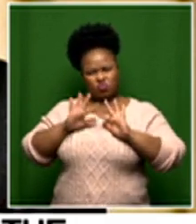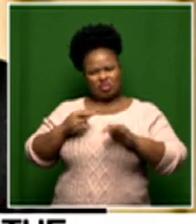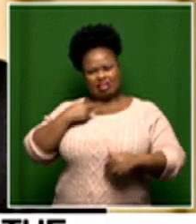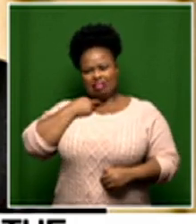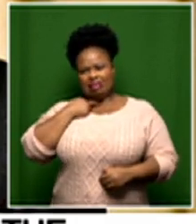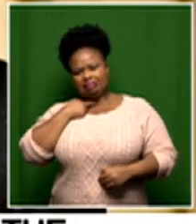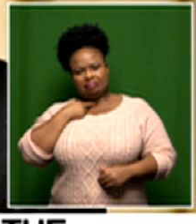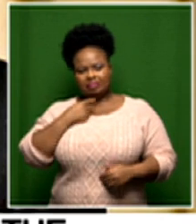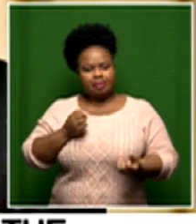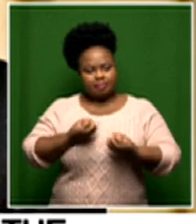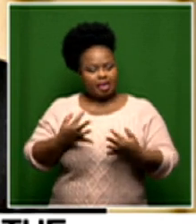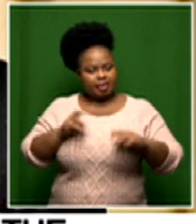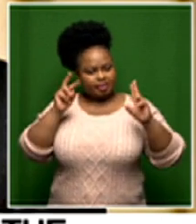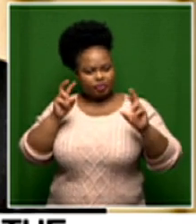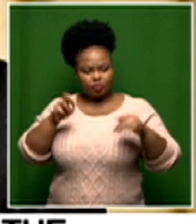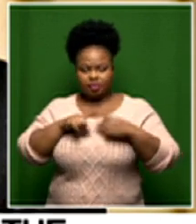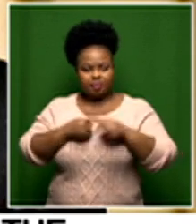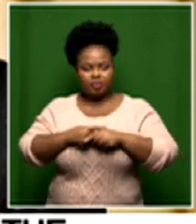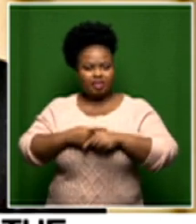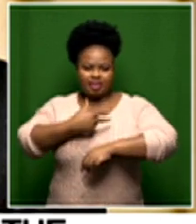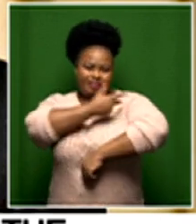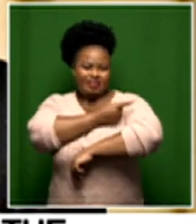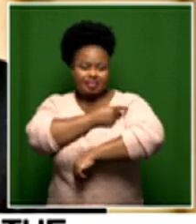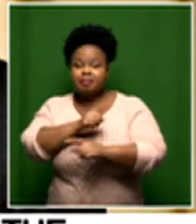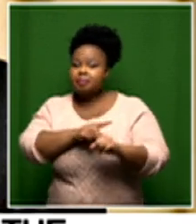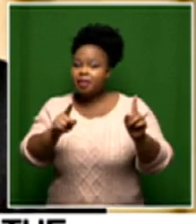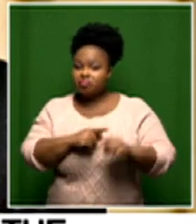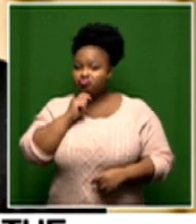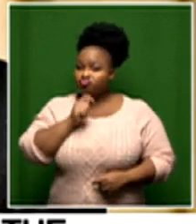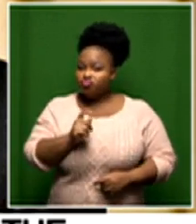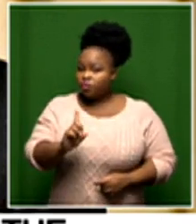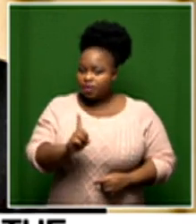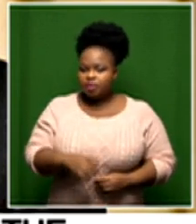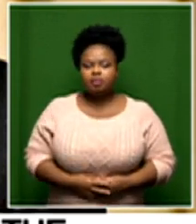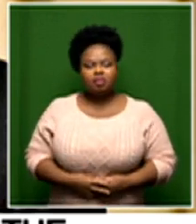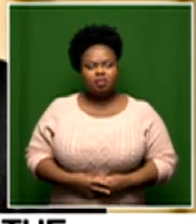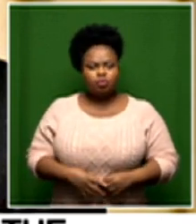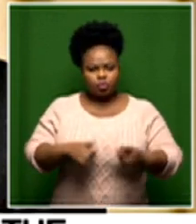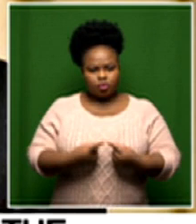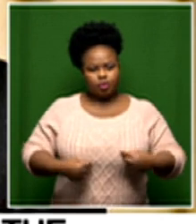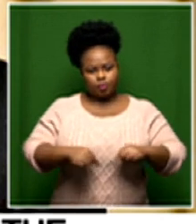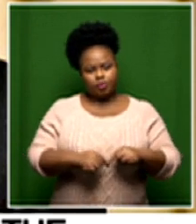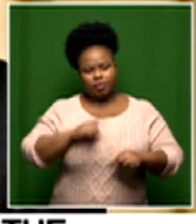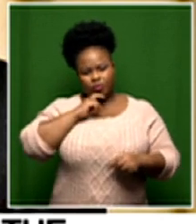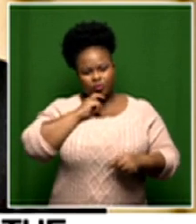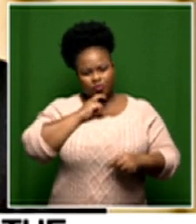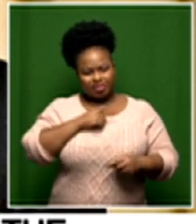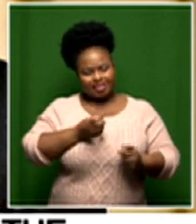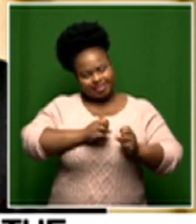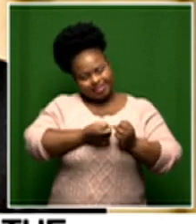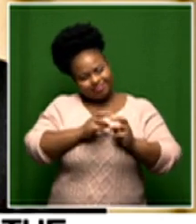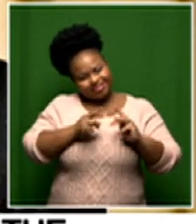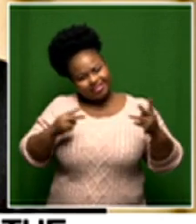many issues involving the vaccine. But the truth of the matter is that we're using a lot of